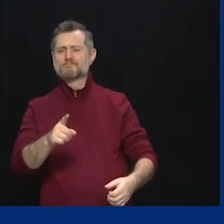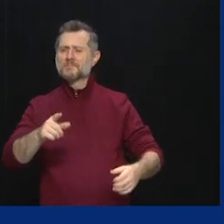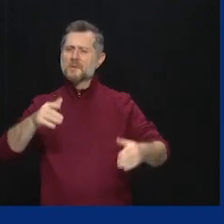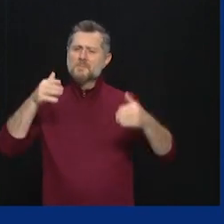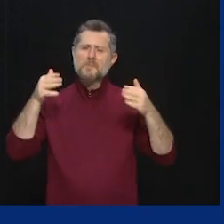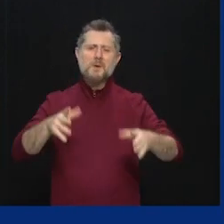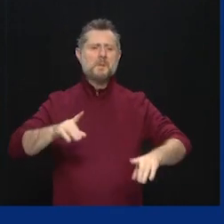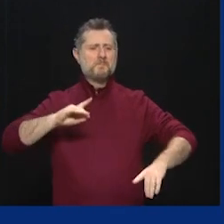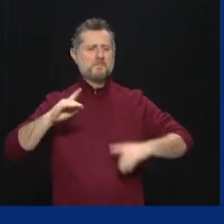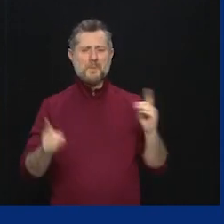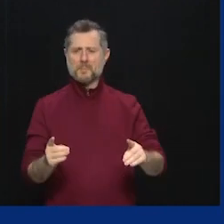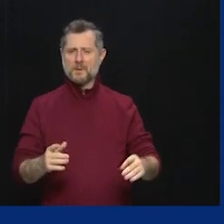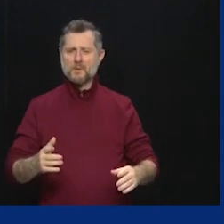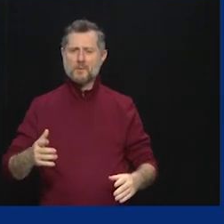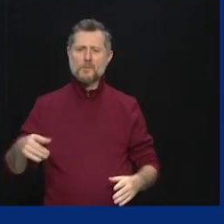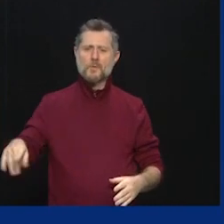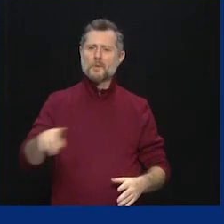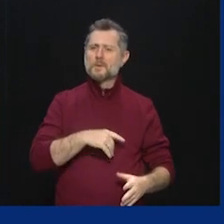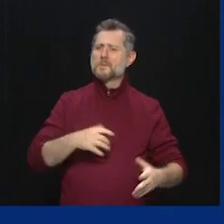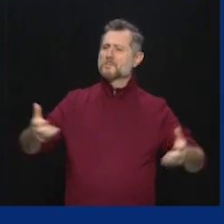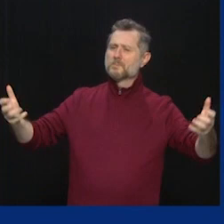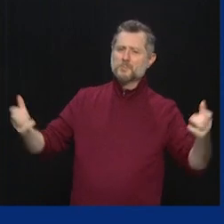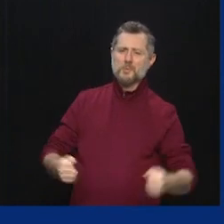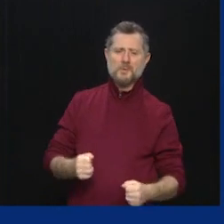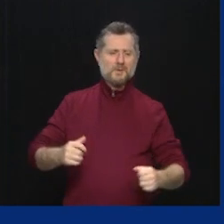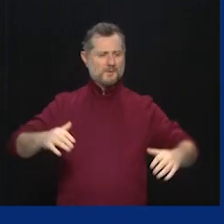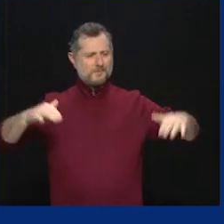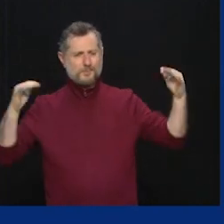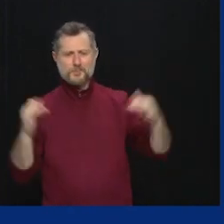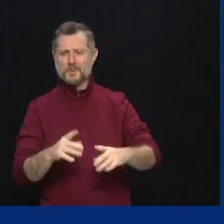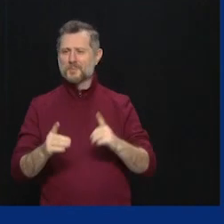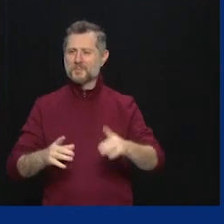It's about bringing people together in a community